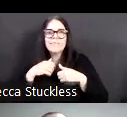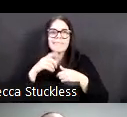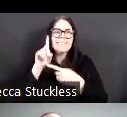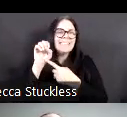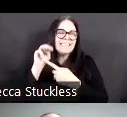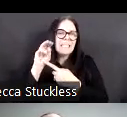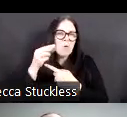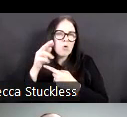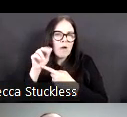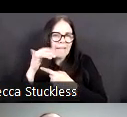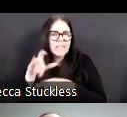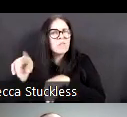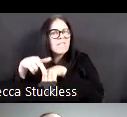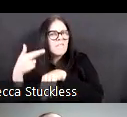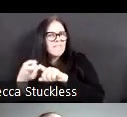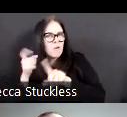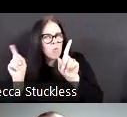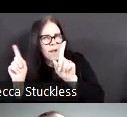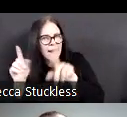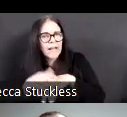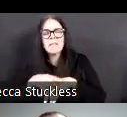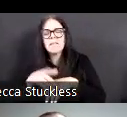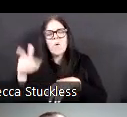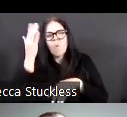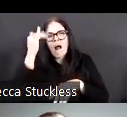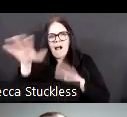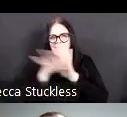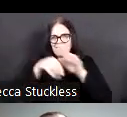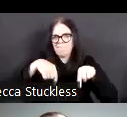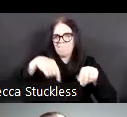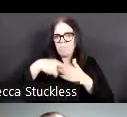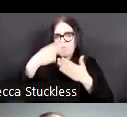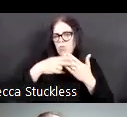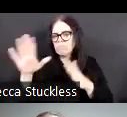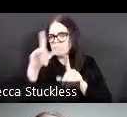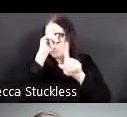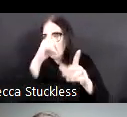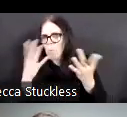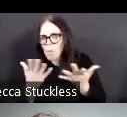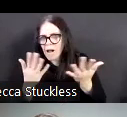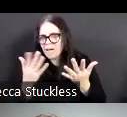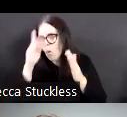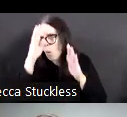they're looking, why they want to enter our program and what they're hoping to get out of it.